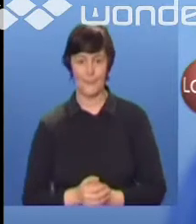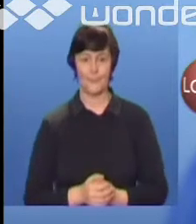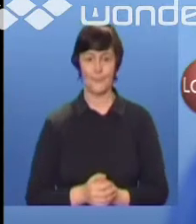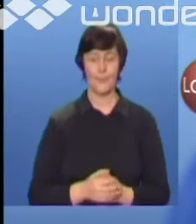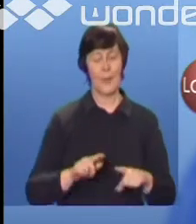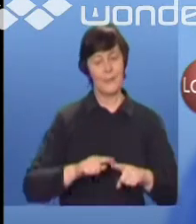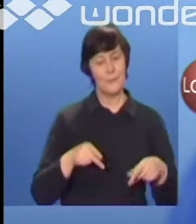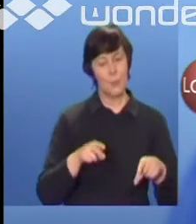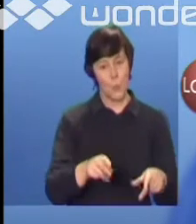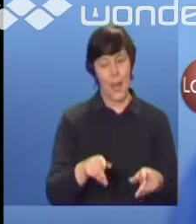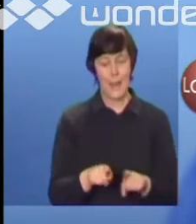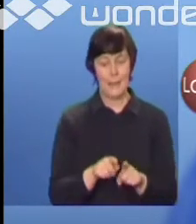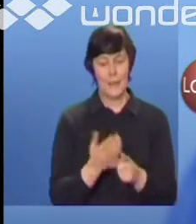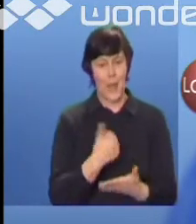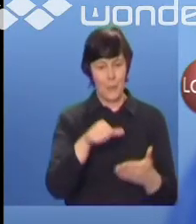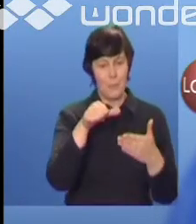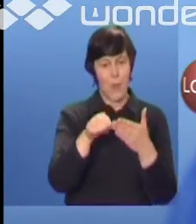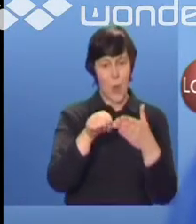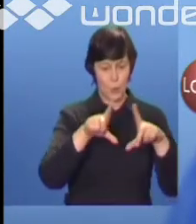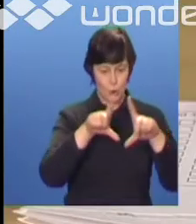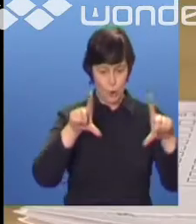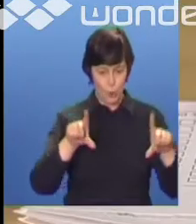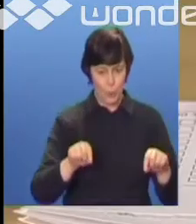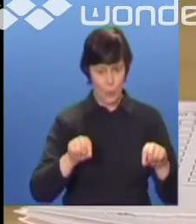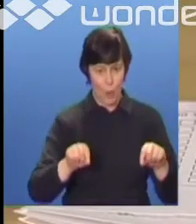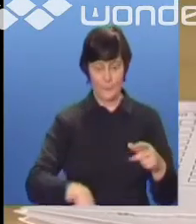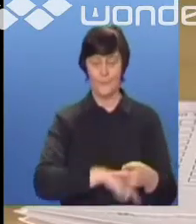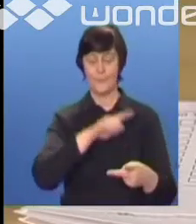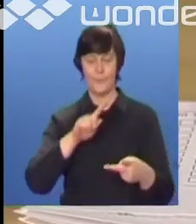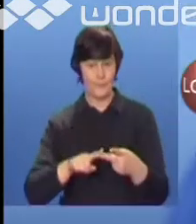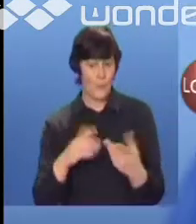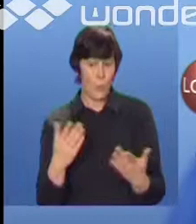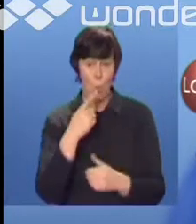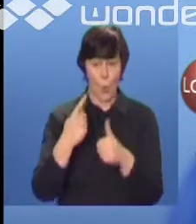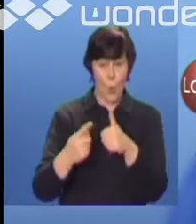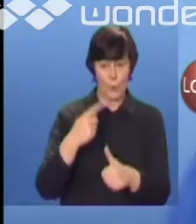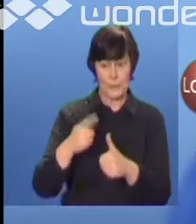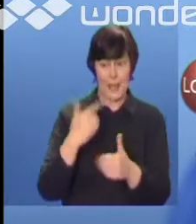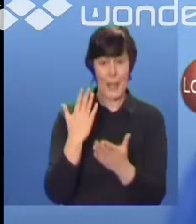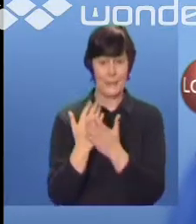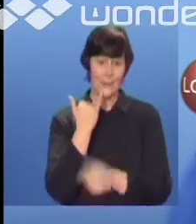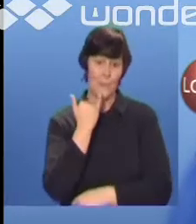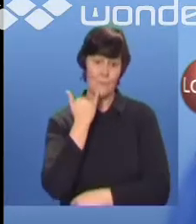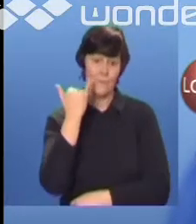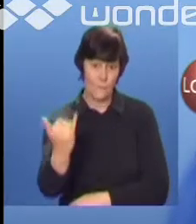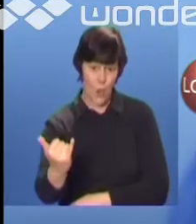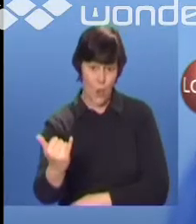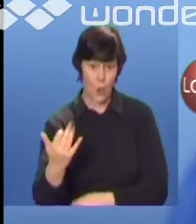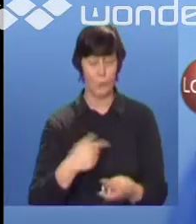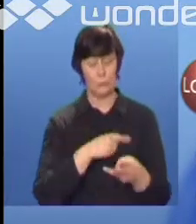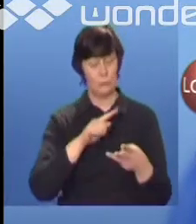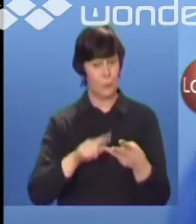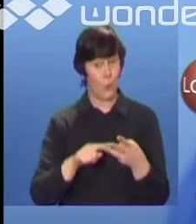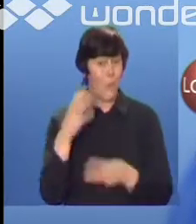ways of bidding are by filling out one of the Locata bidding coupons supplied when you join the scheme, by the automated telephone bidding